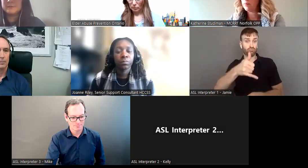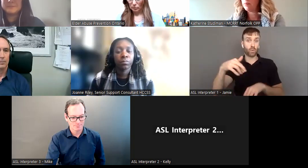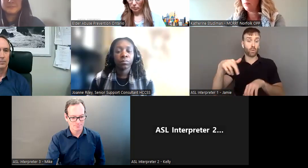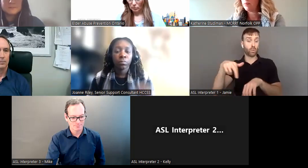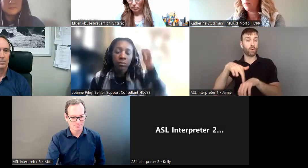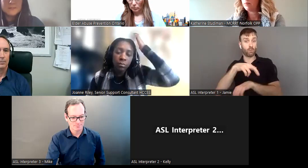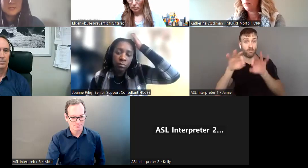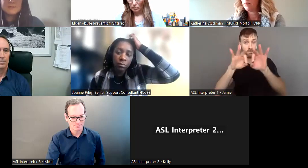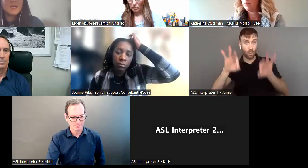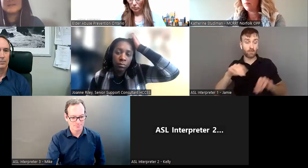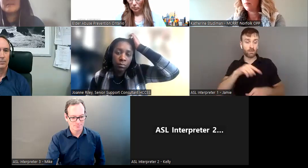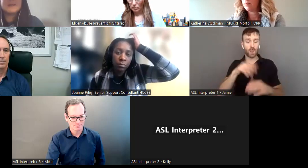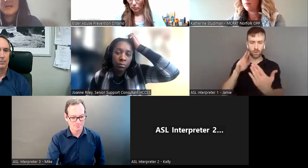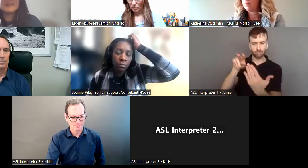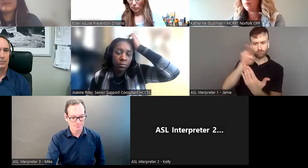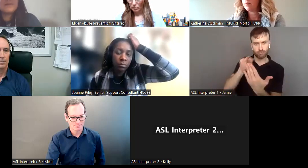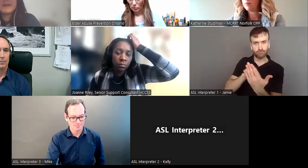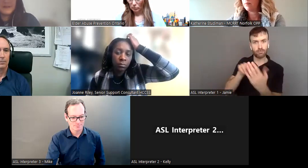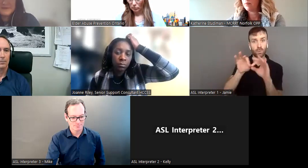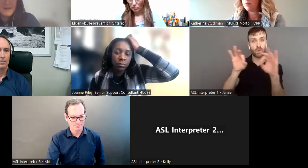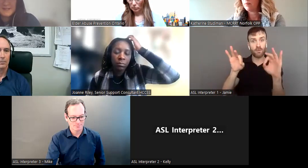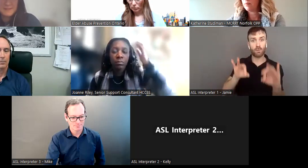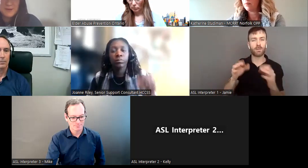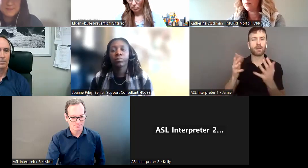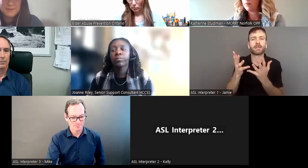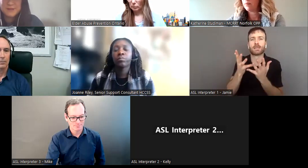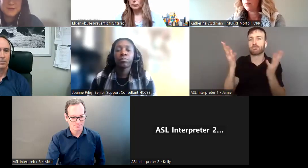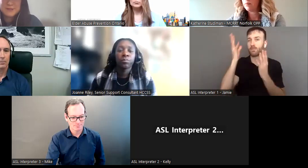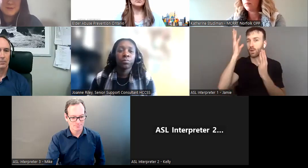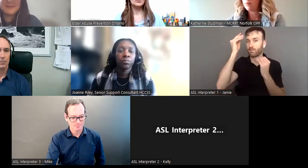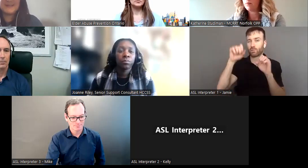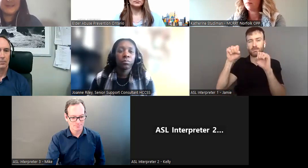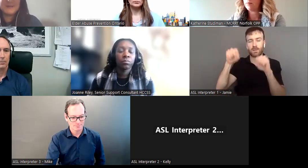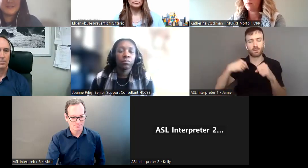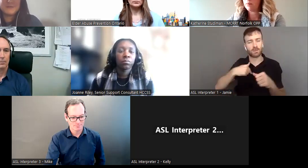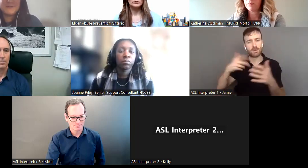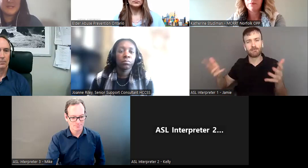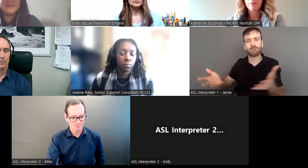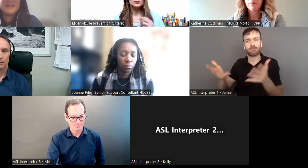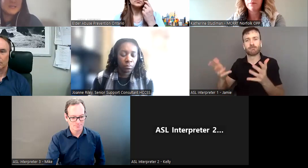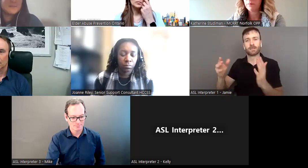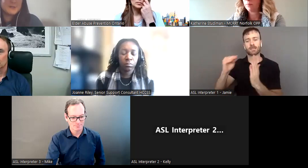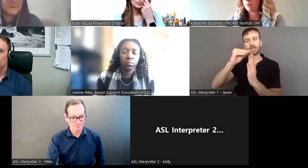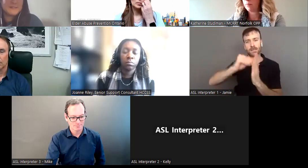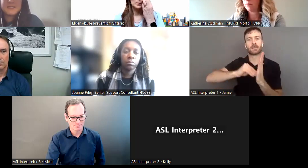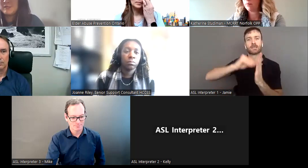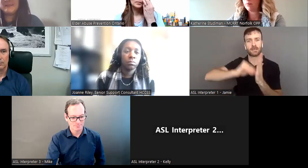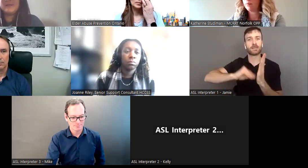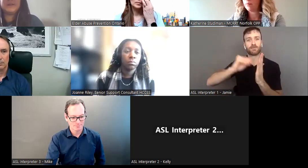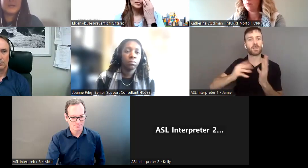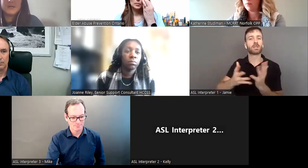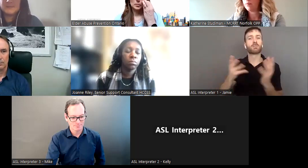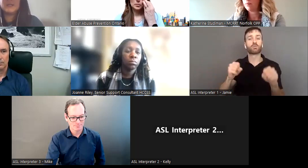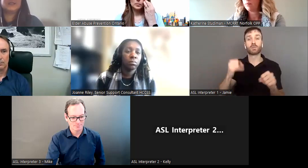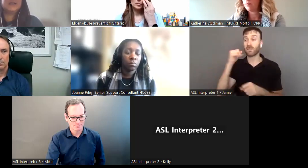referral form. That has as much information as possible. We encourage people to send as much information, especially if it's an agency